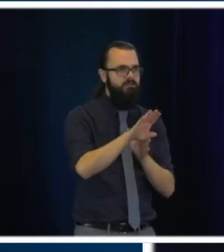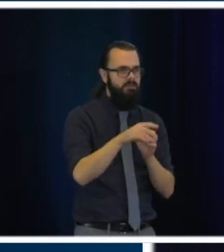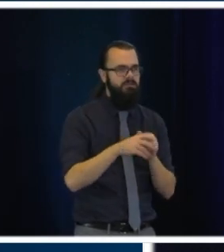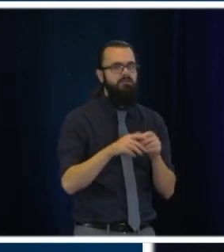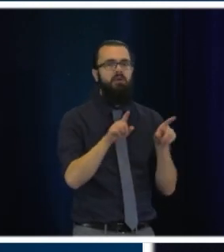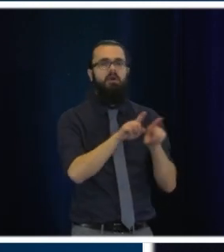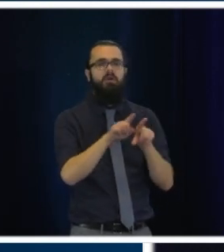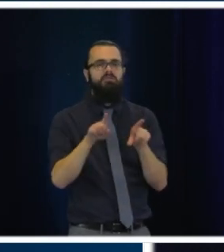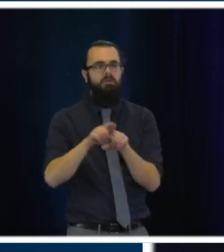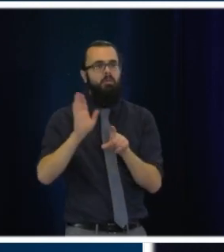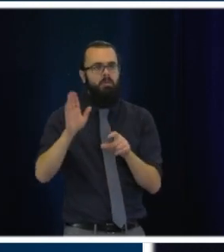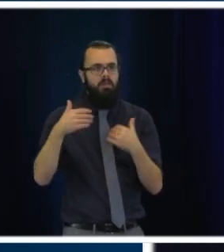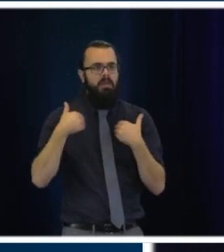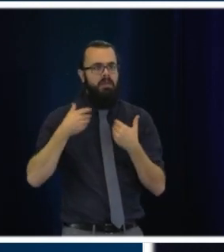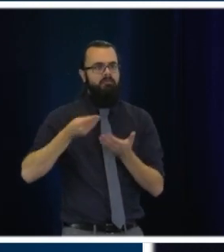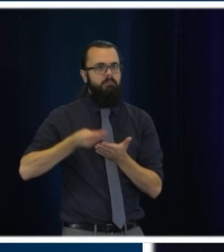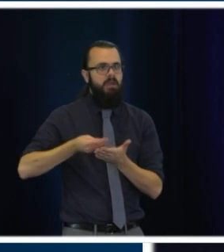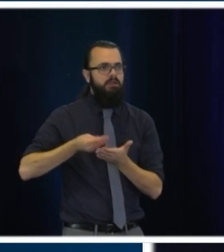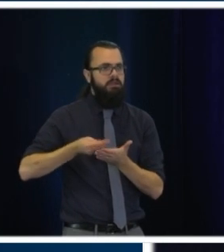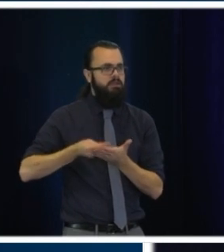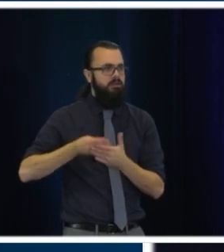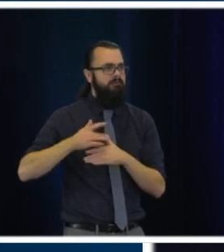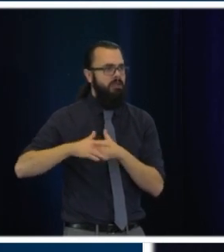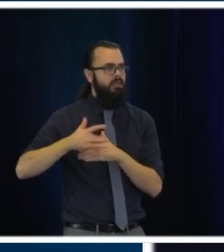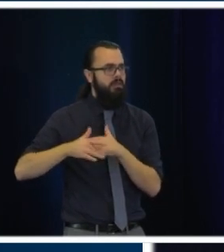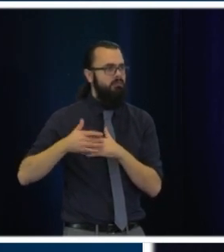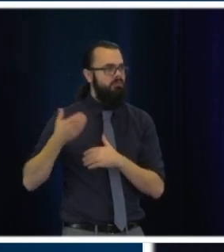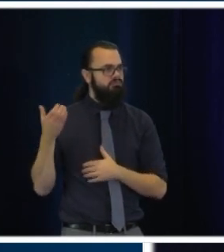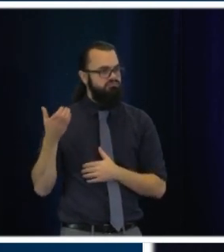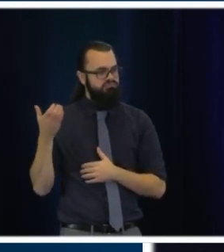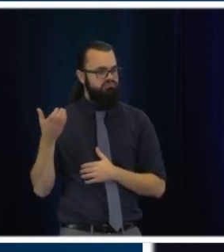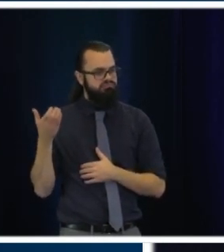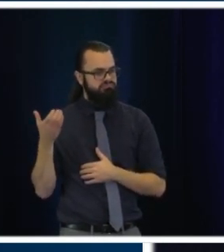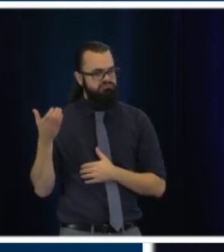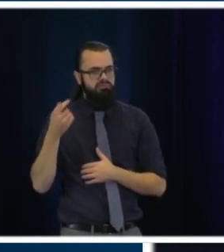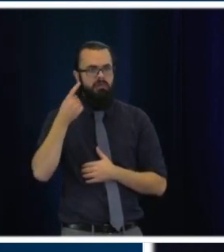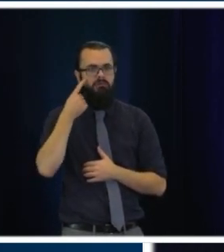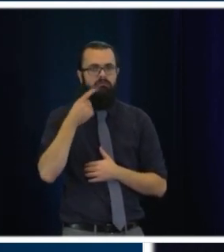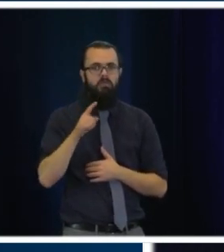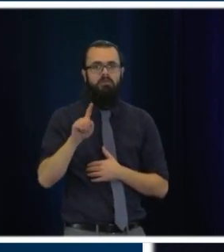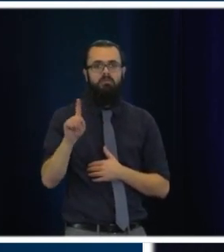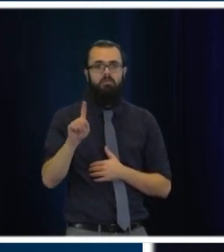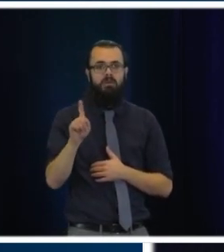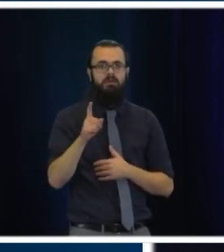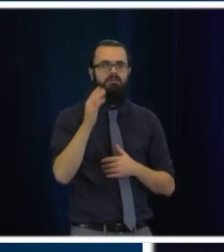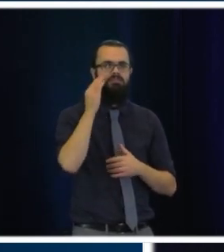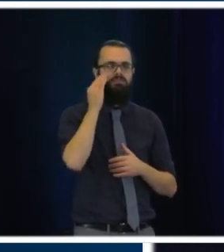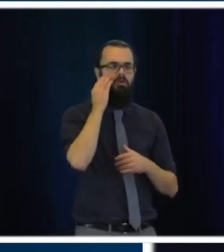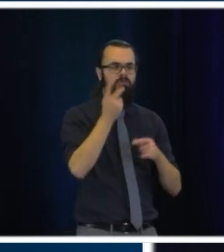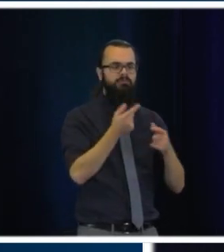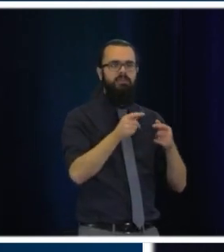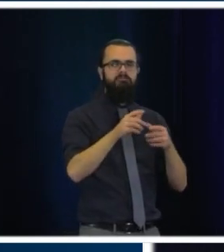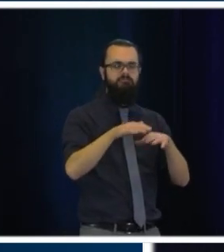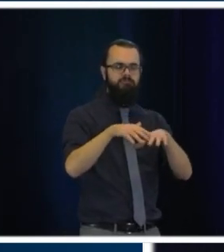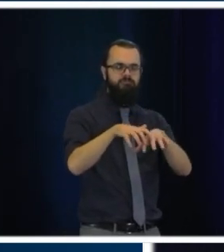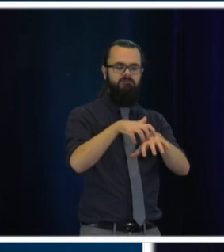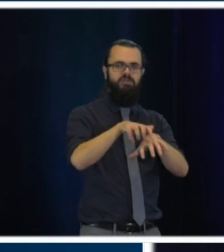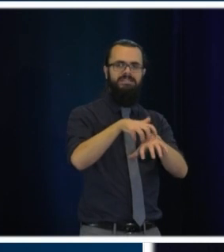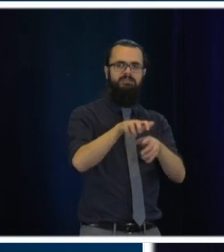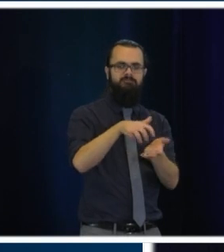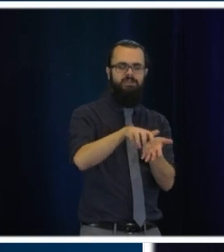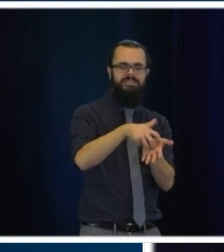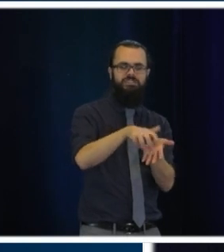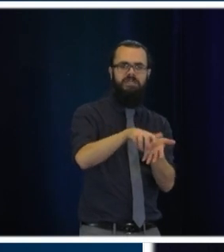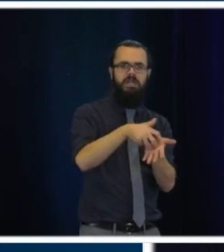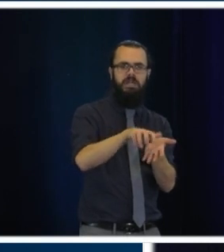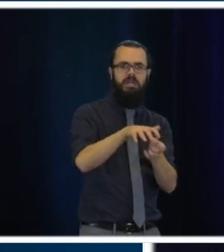replace windows and doors, because friction areas like windows and doors is where the paint starts to peel and chip, and that's where the kids can start touching